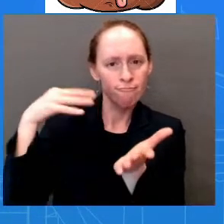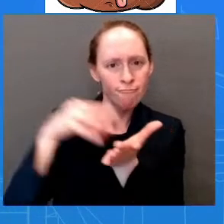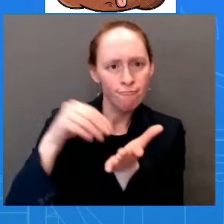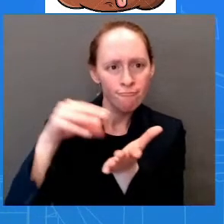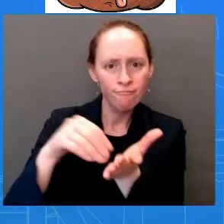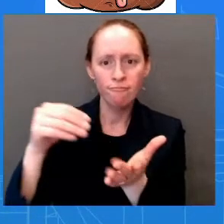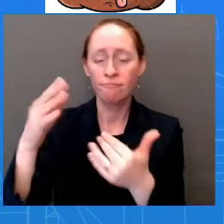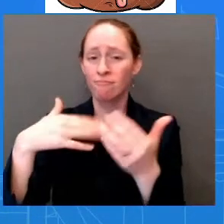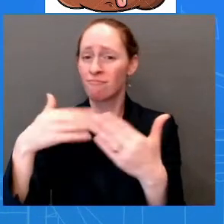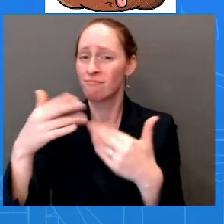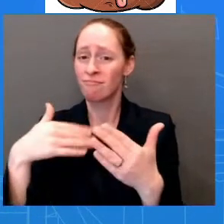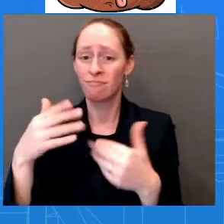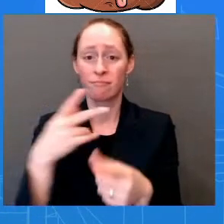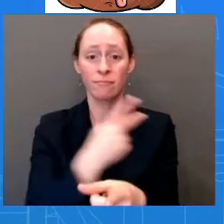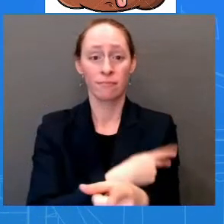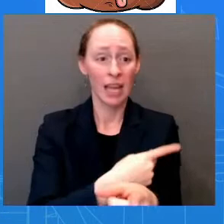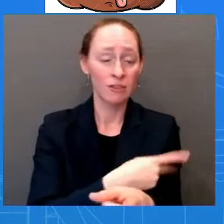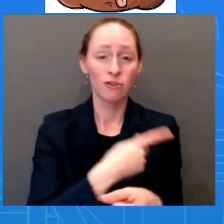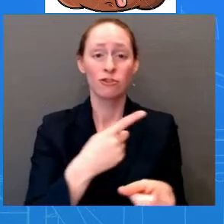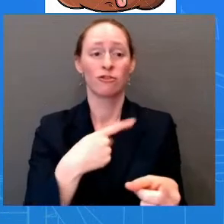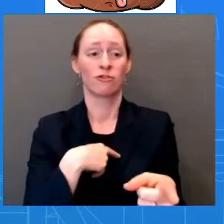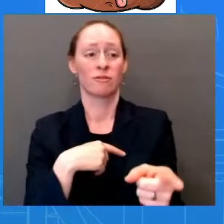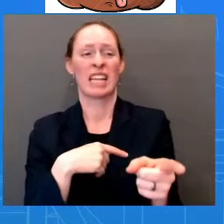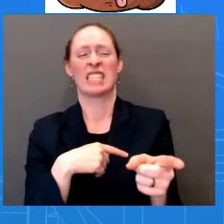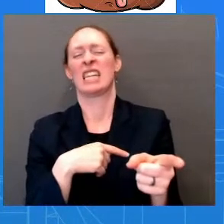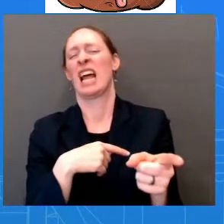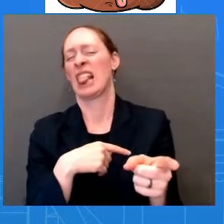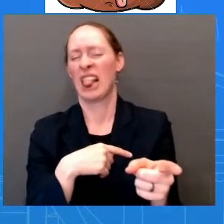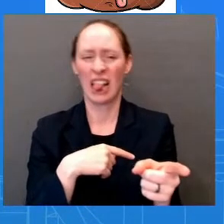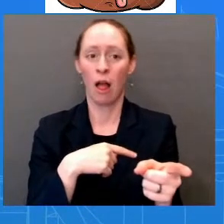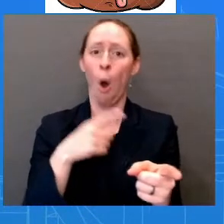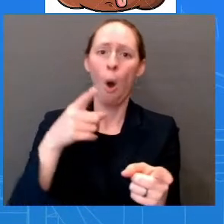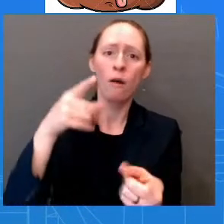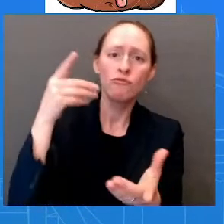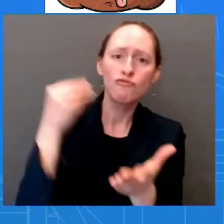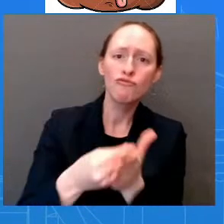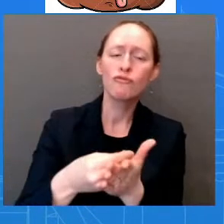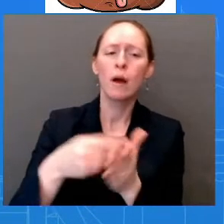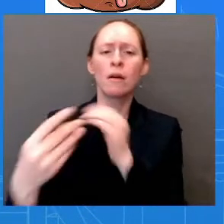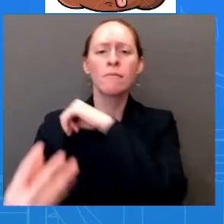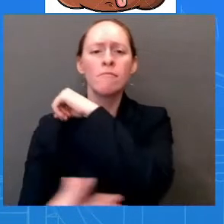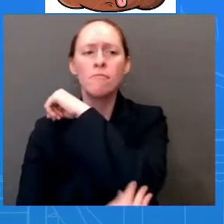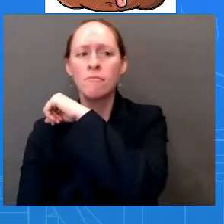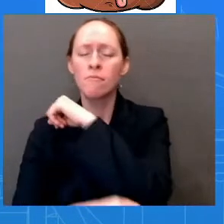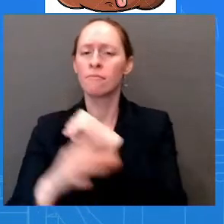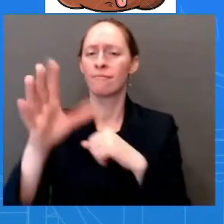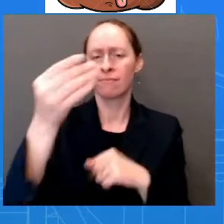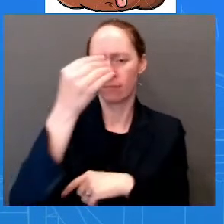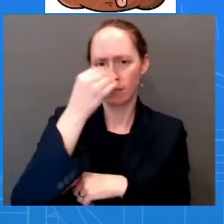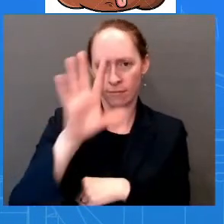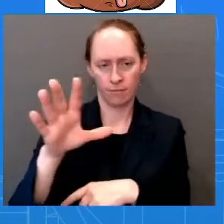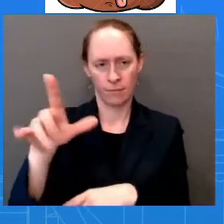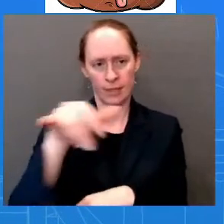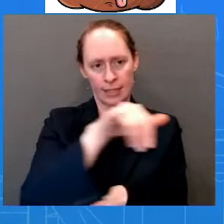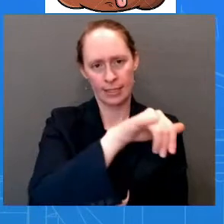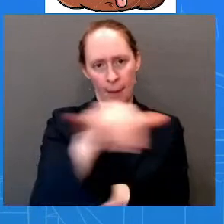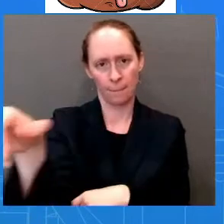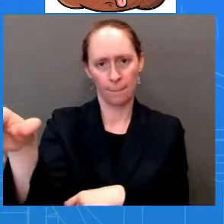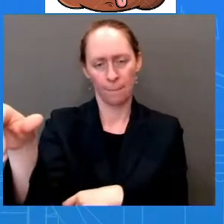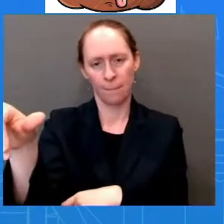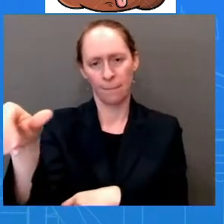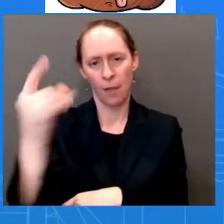poor person, you treated everybody the same because you cared about them and you wanted everyone to walk